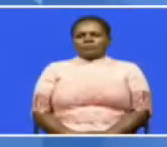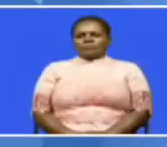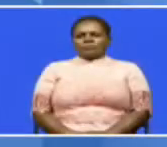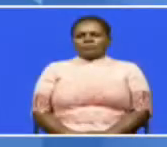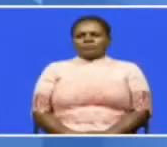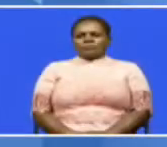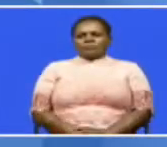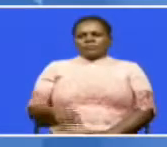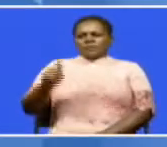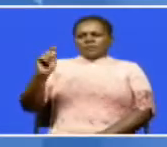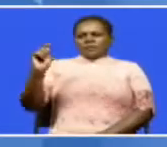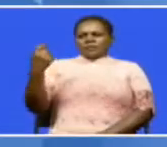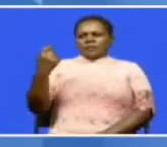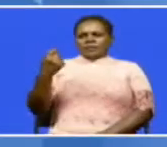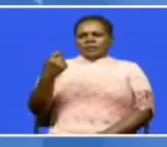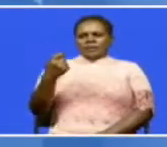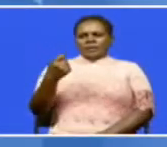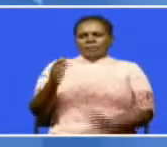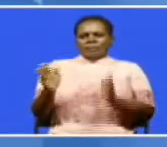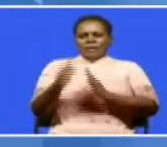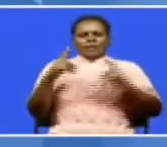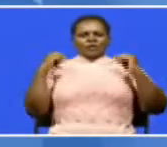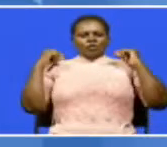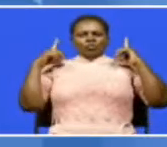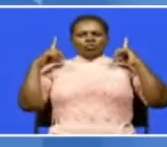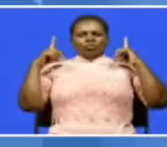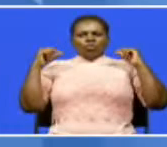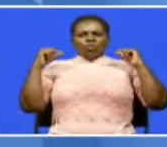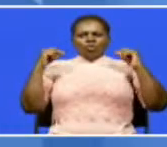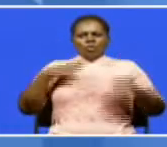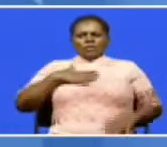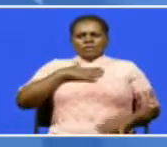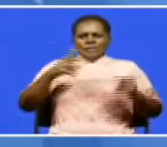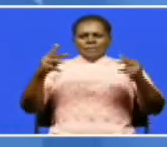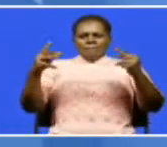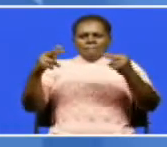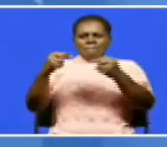Now, as Kenya readies to host these year's annual science and mathematics contest,